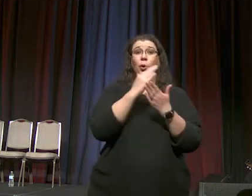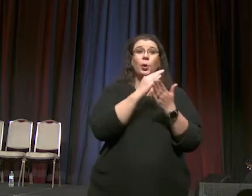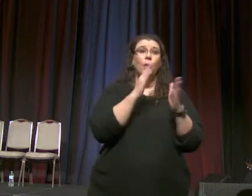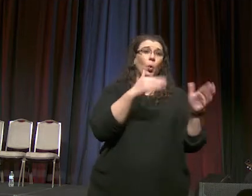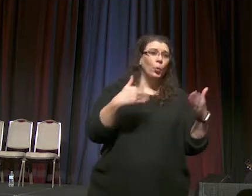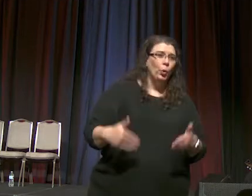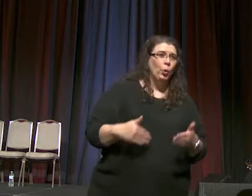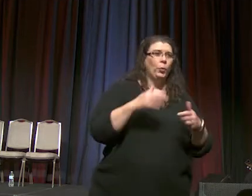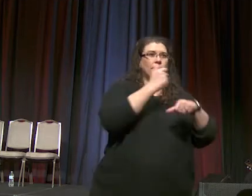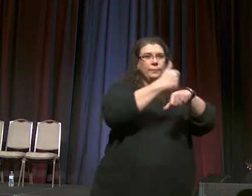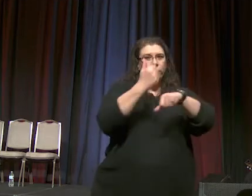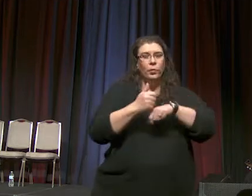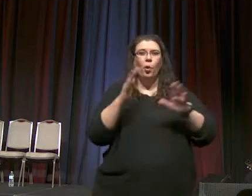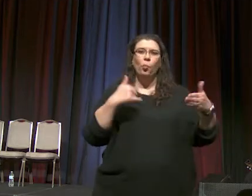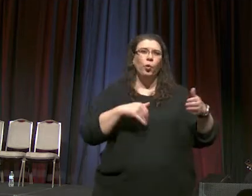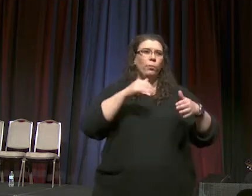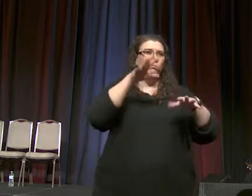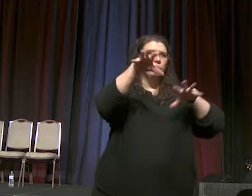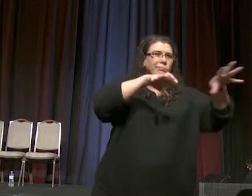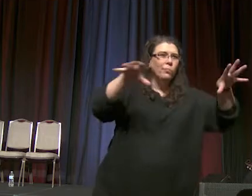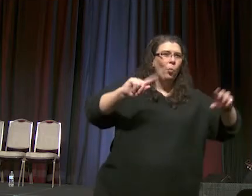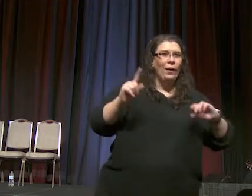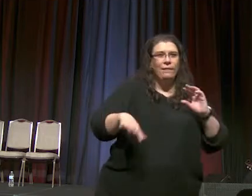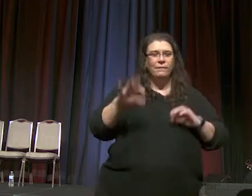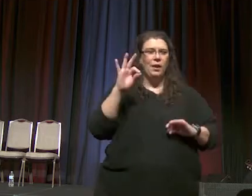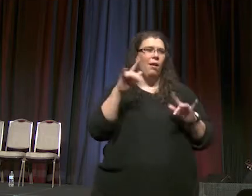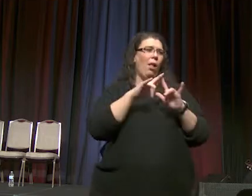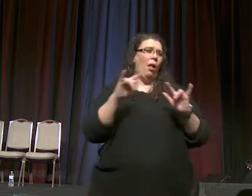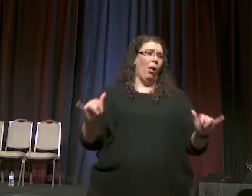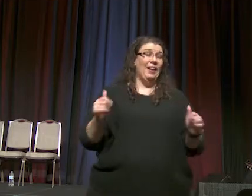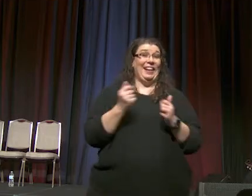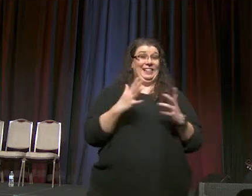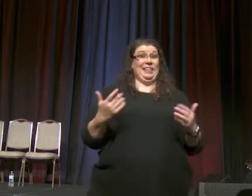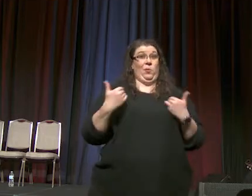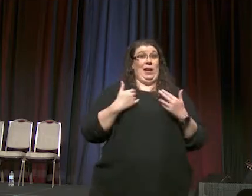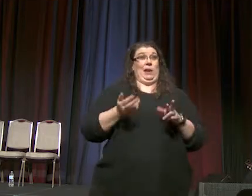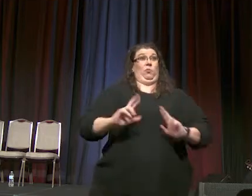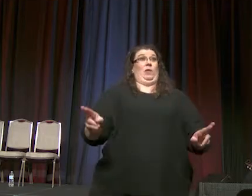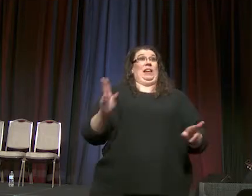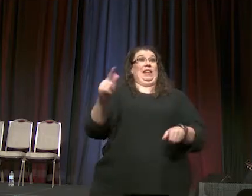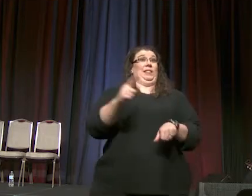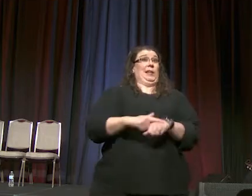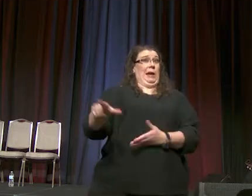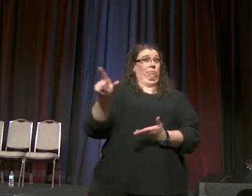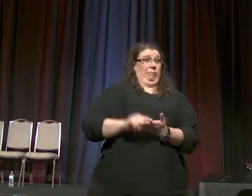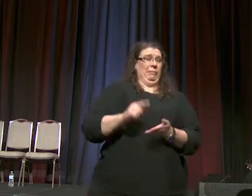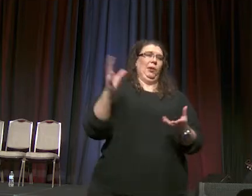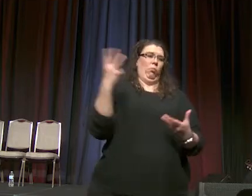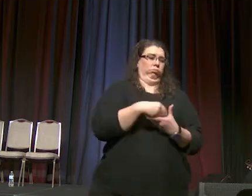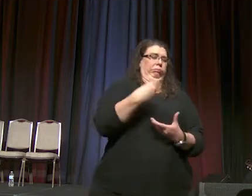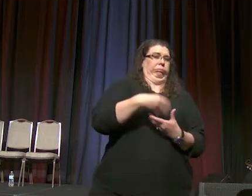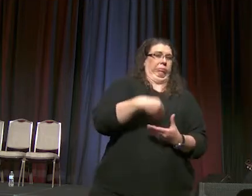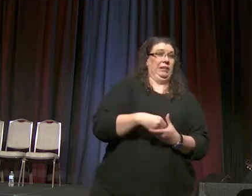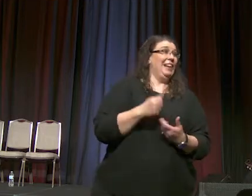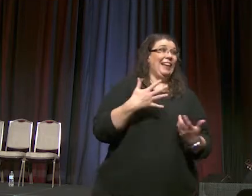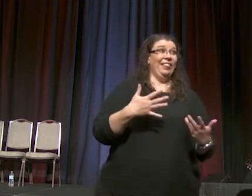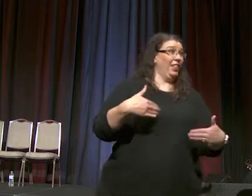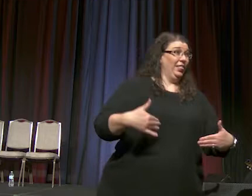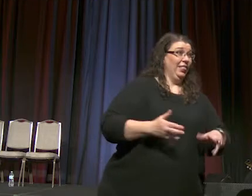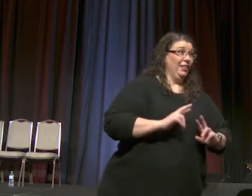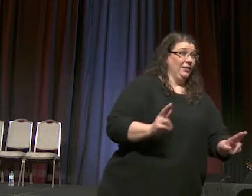room layouts, anything that we had available at the time of press. Anything that was not available at the time